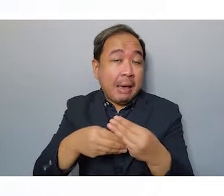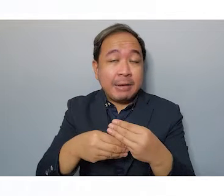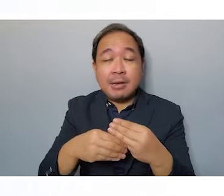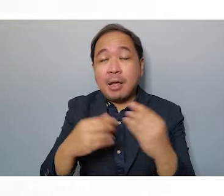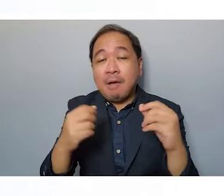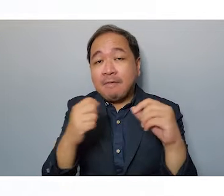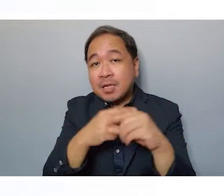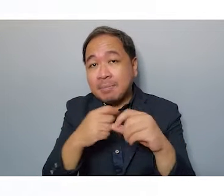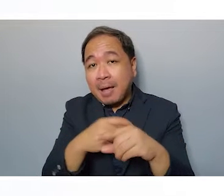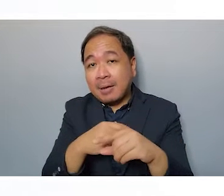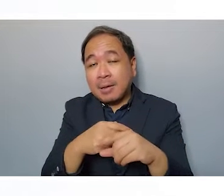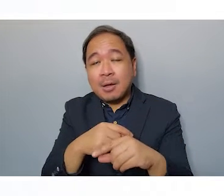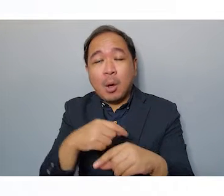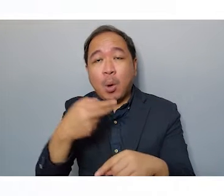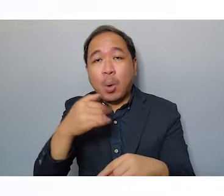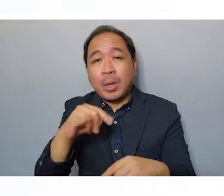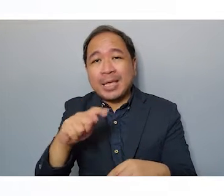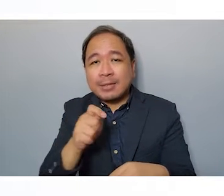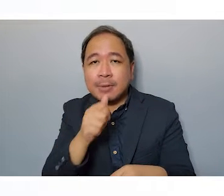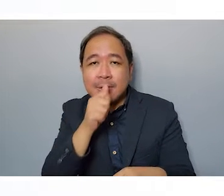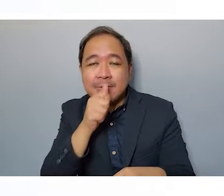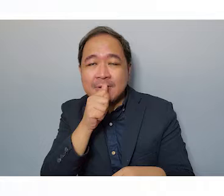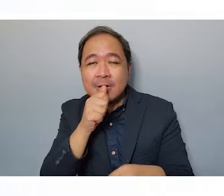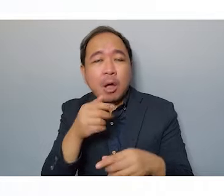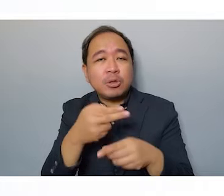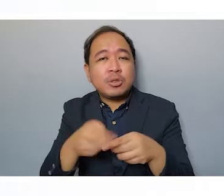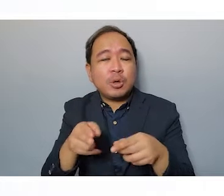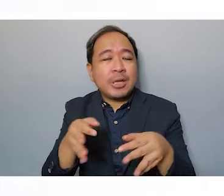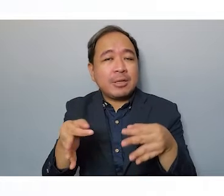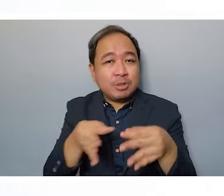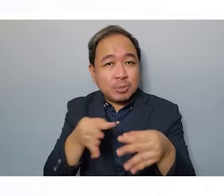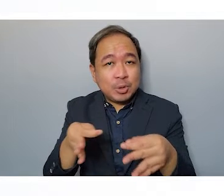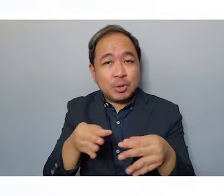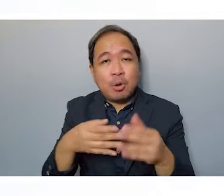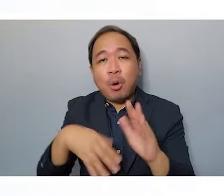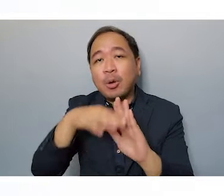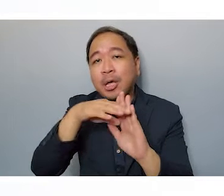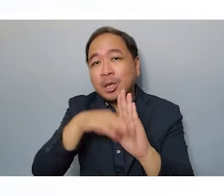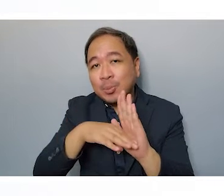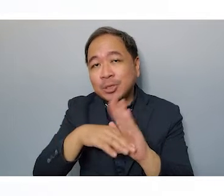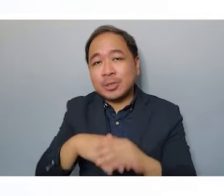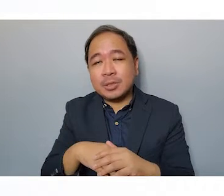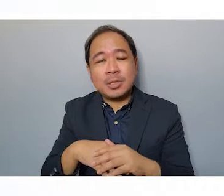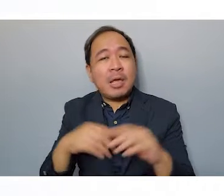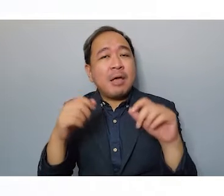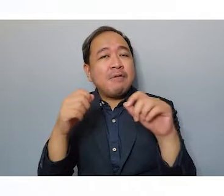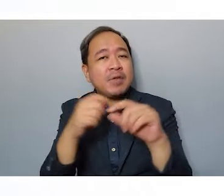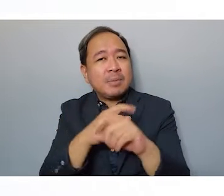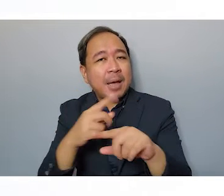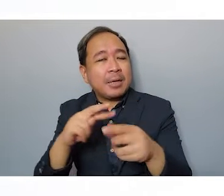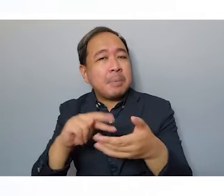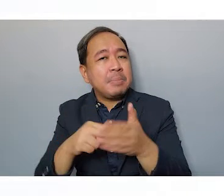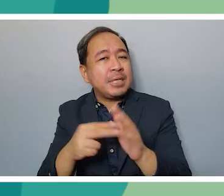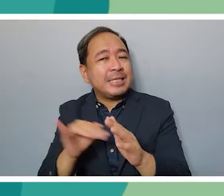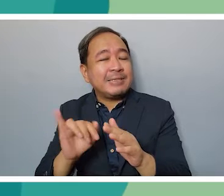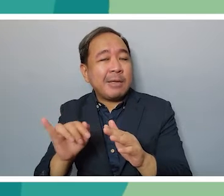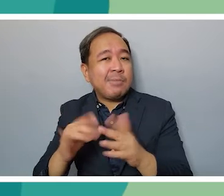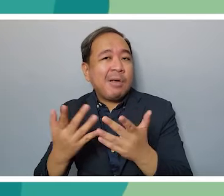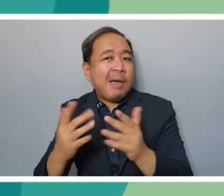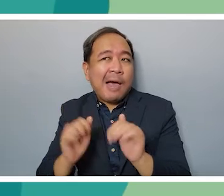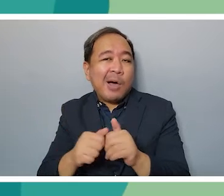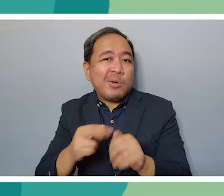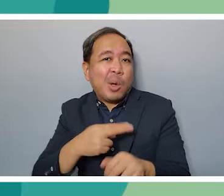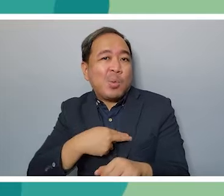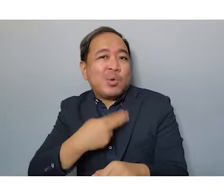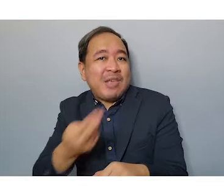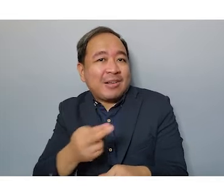like to add feedback, a hint, a short description, or an enumeration. Think of feedback as a reaction